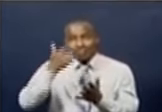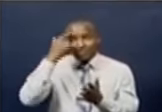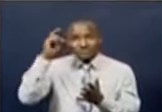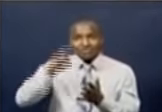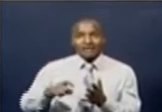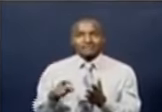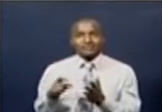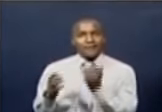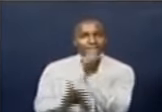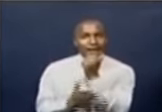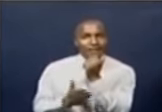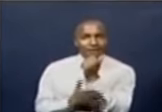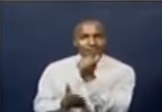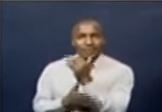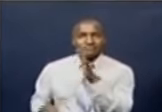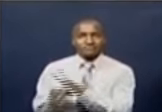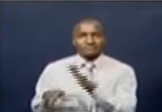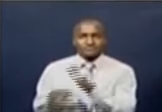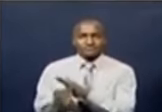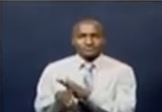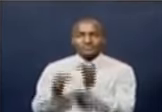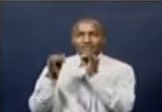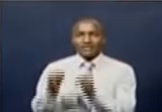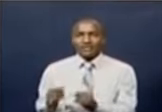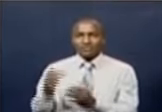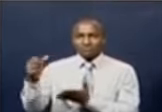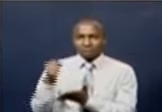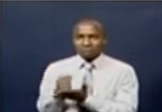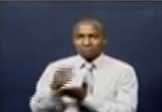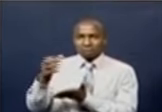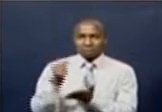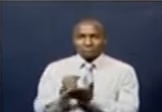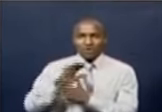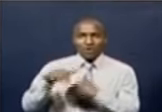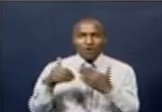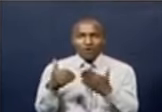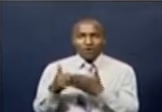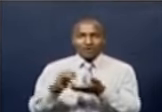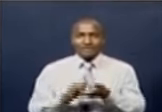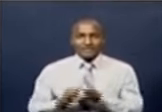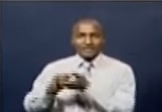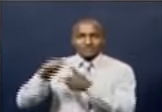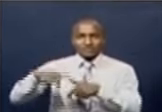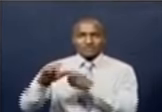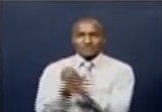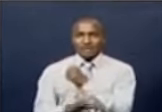out and make sure that we have a new faces in all federation in this country. Because if you go